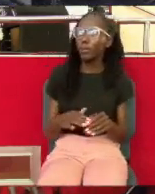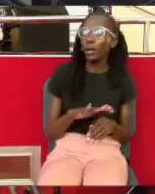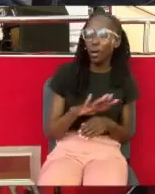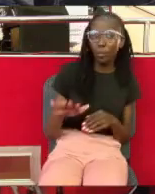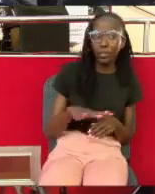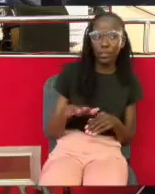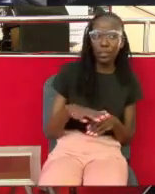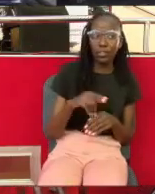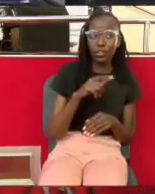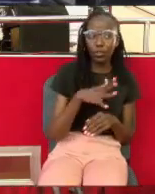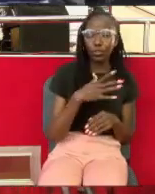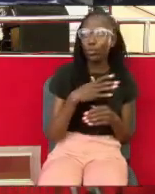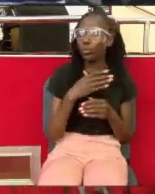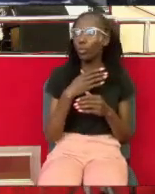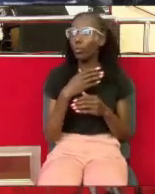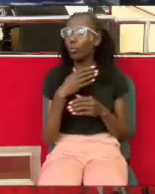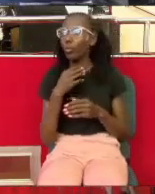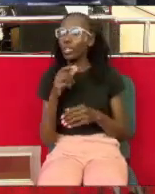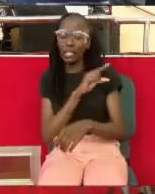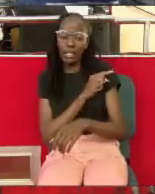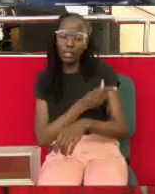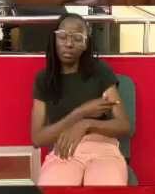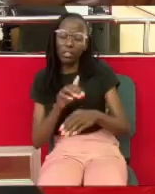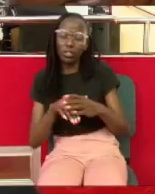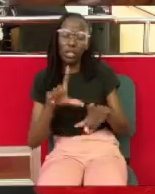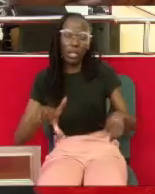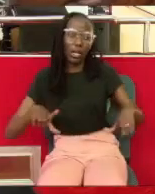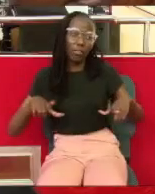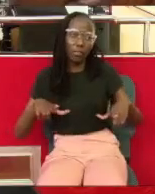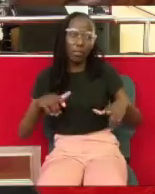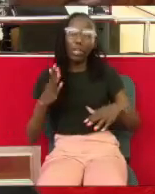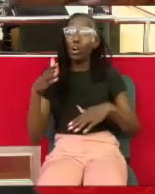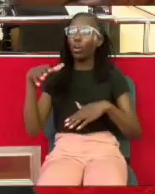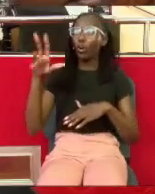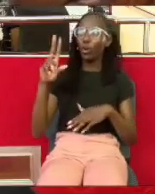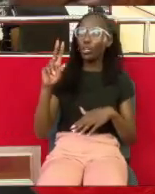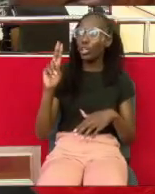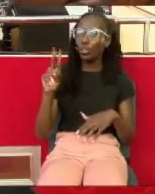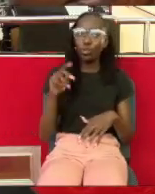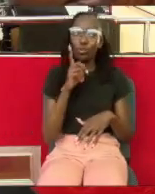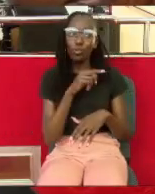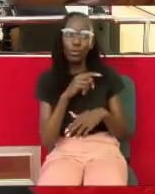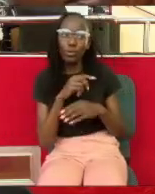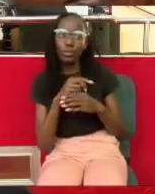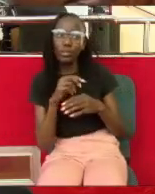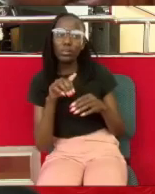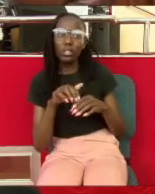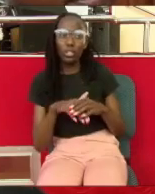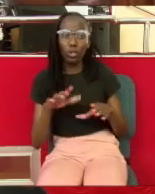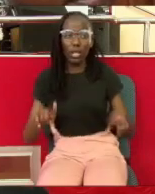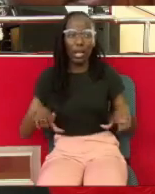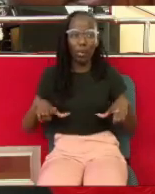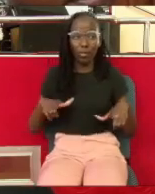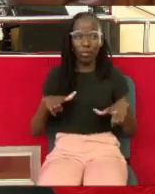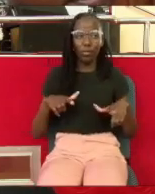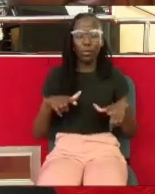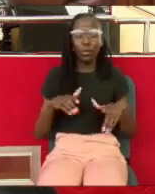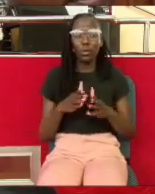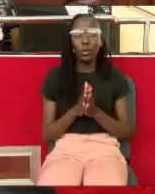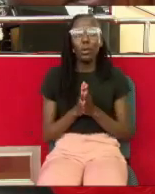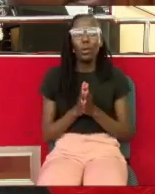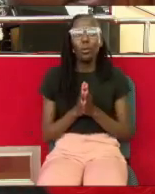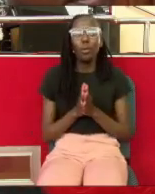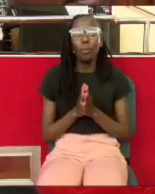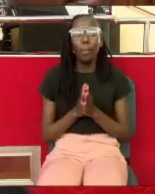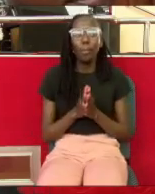your life. What has God done in your life? Is that God the same?